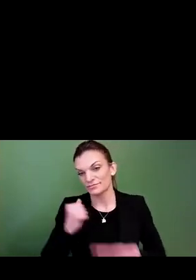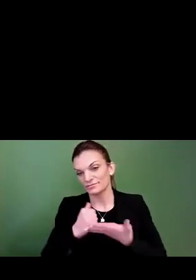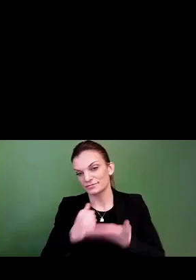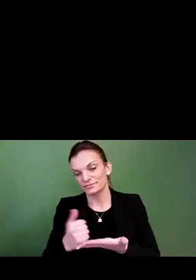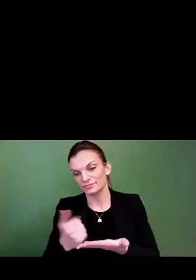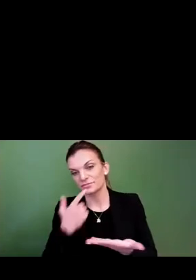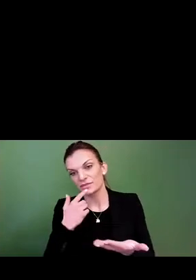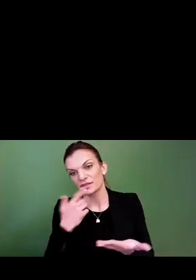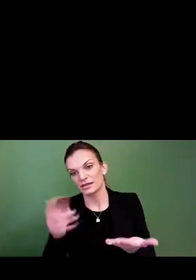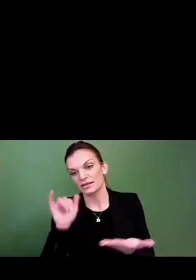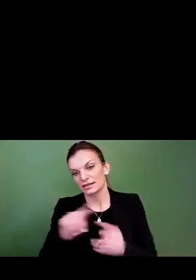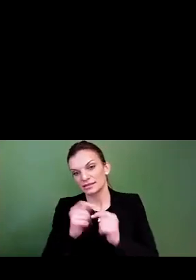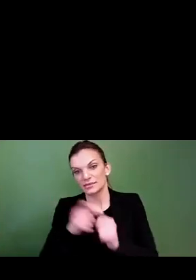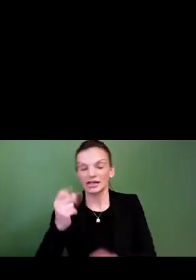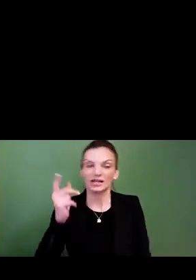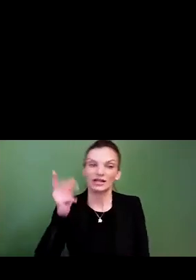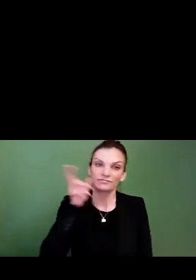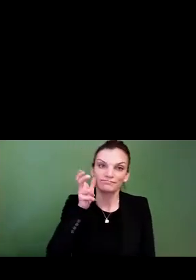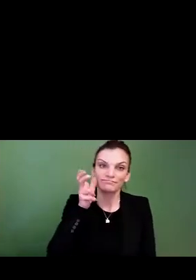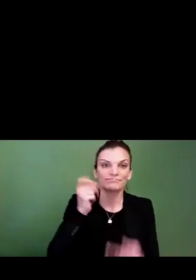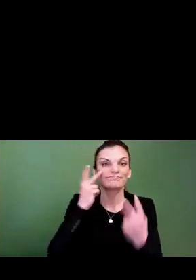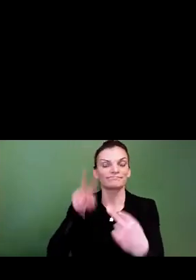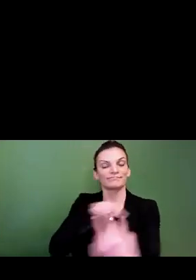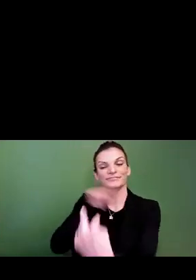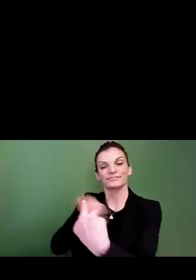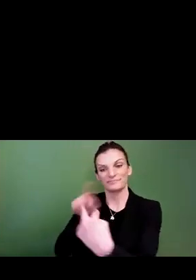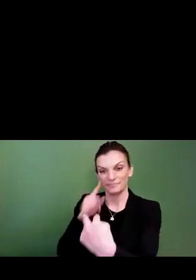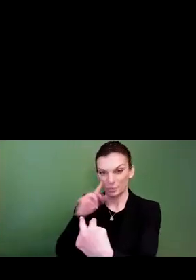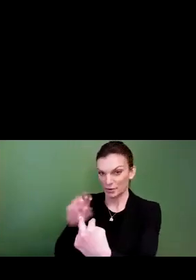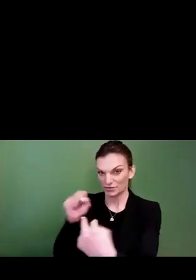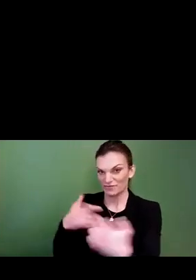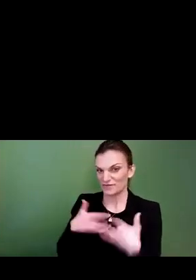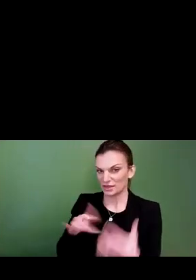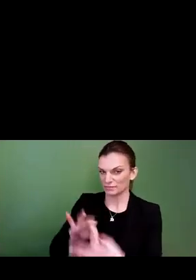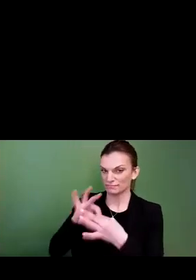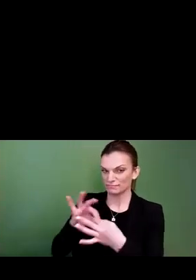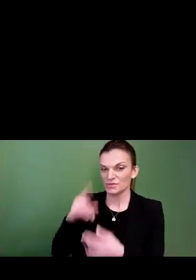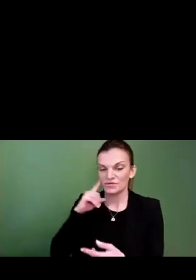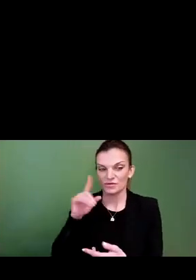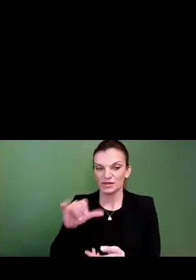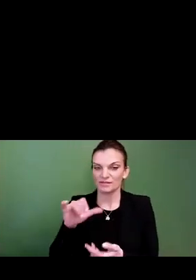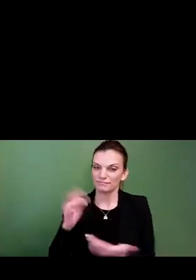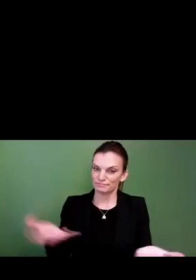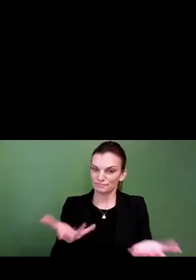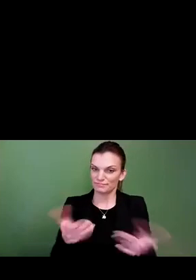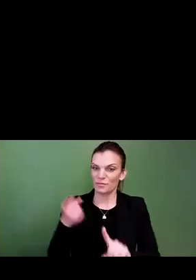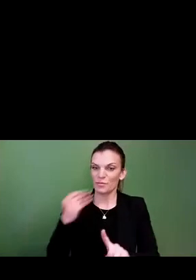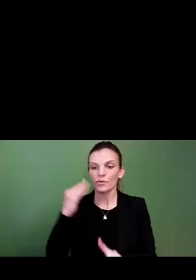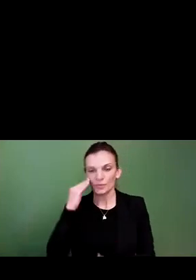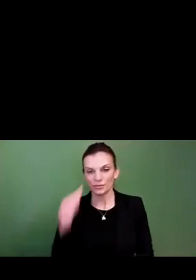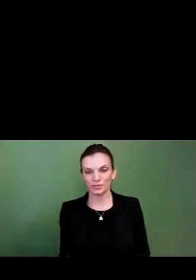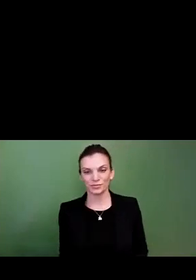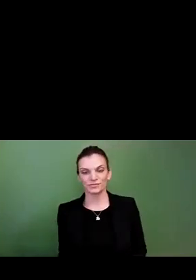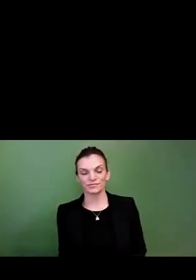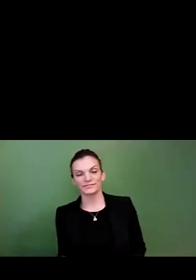where they could hear and see and still keep that collaboration going on the days that they were working from home.